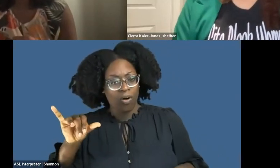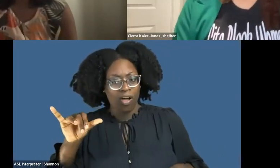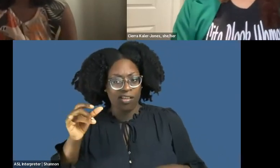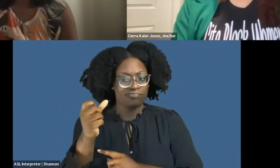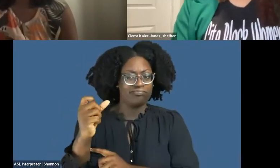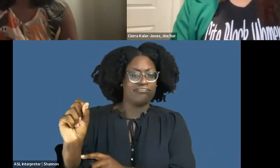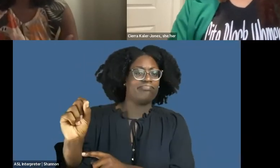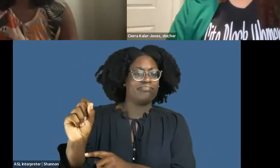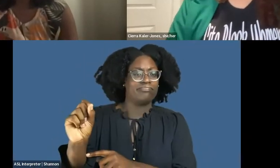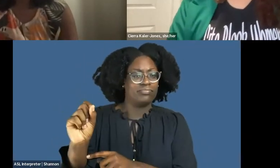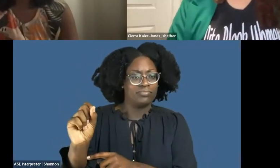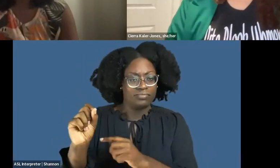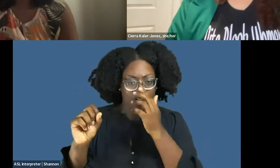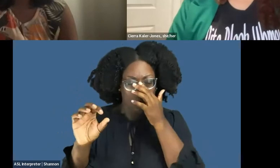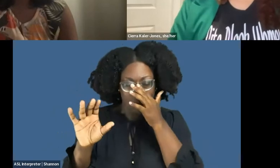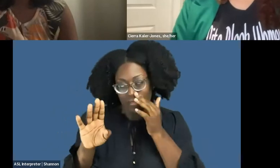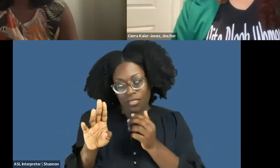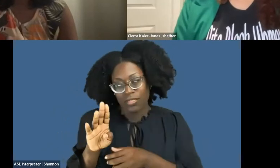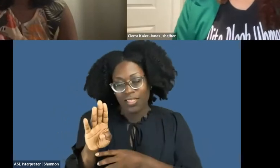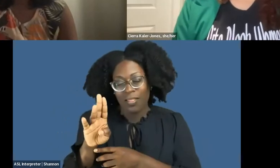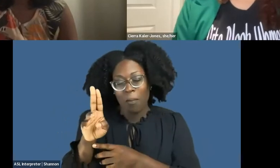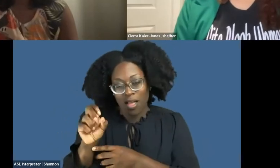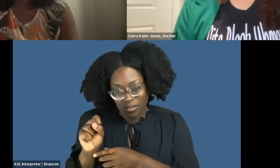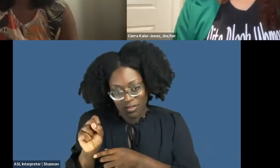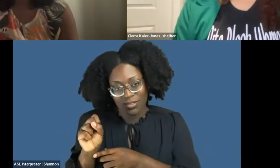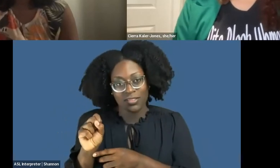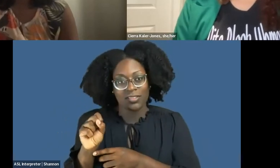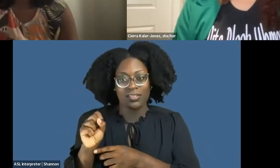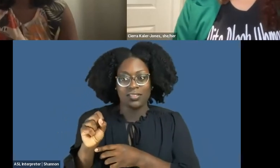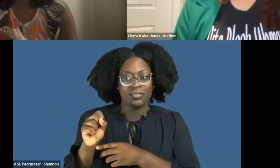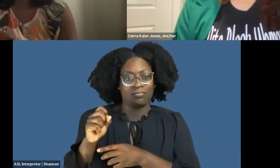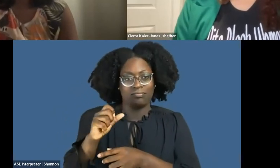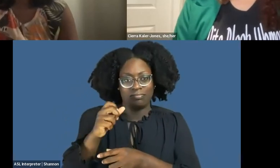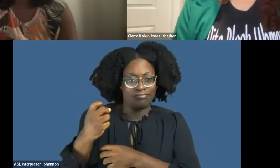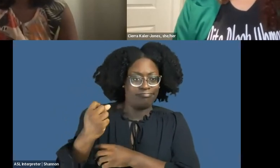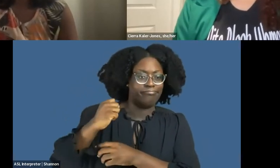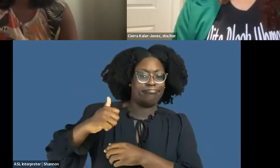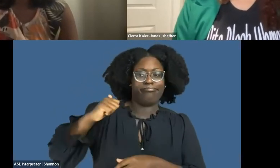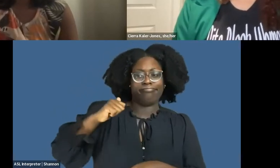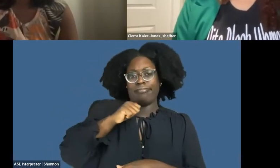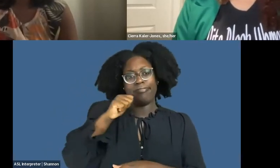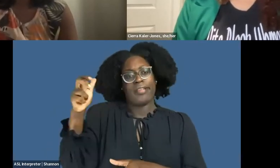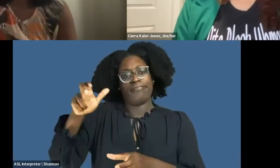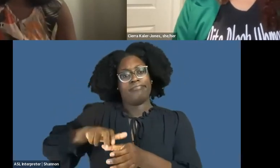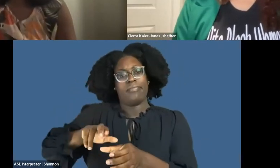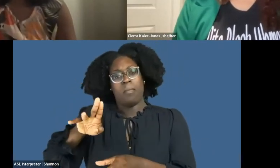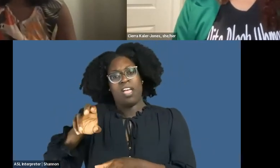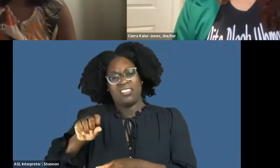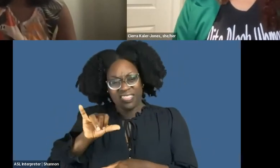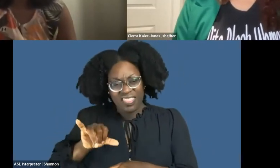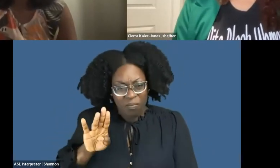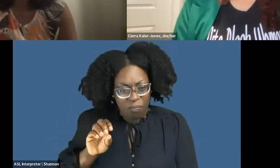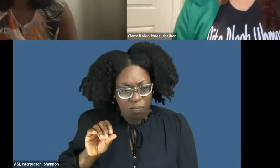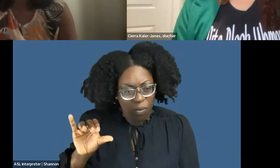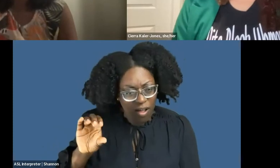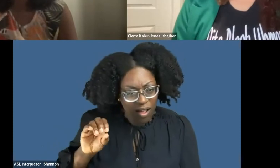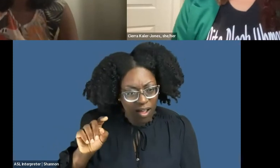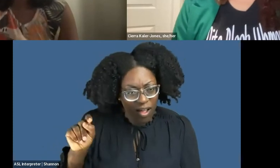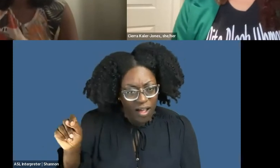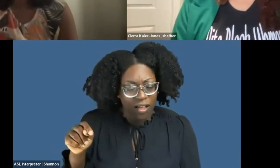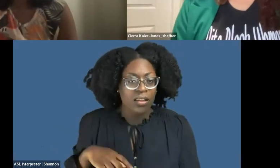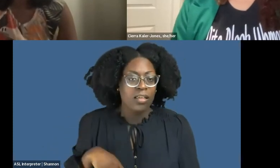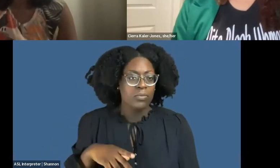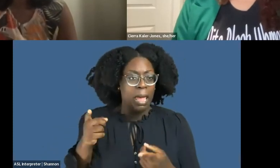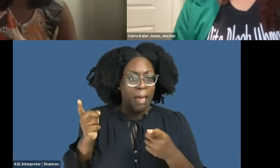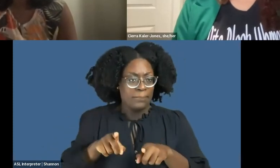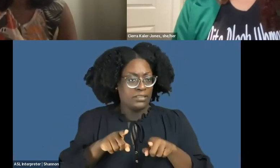starting. And so in a moment when probably more and more Black people are thinking integration is viable, and that's a reasonable thing